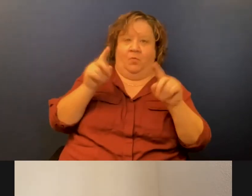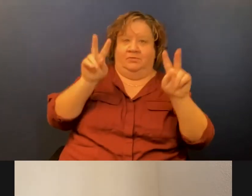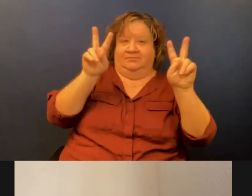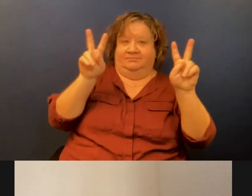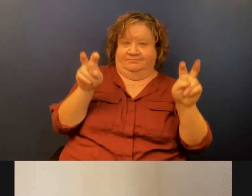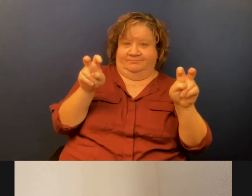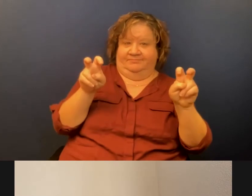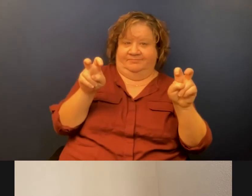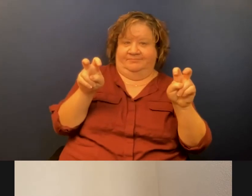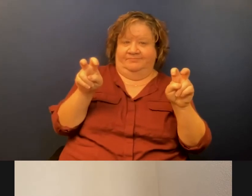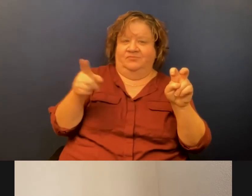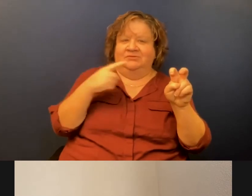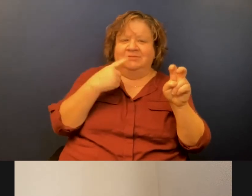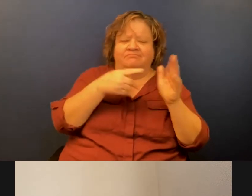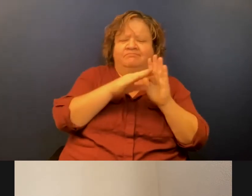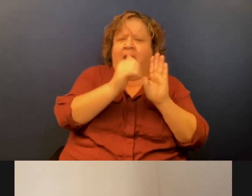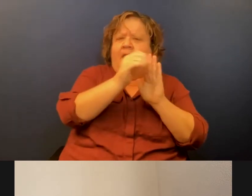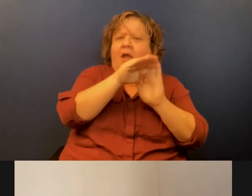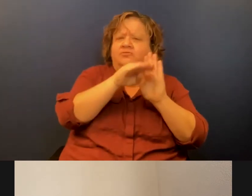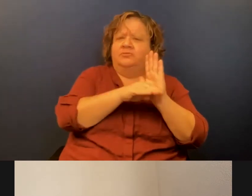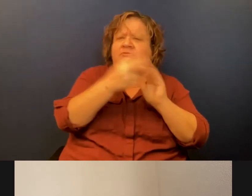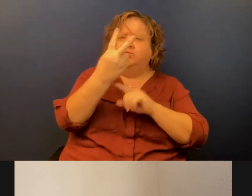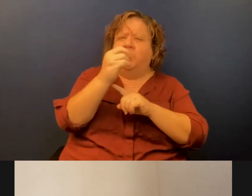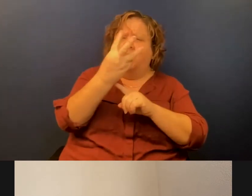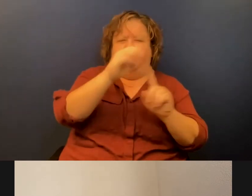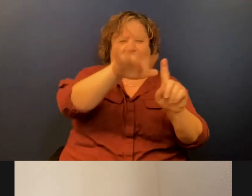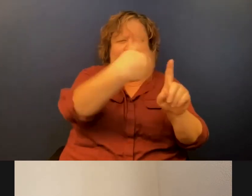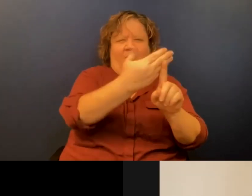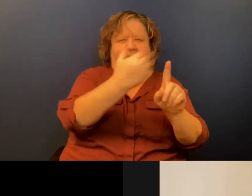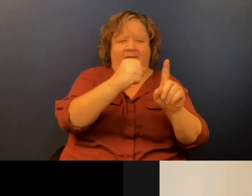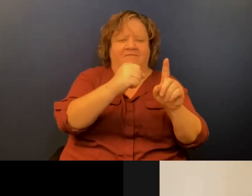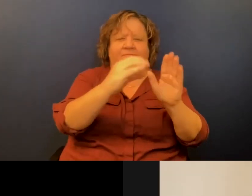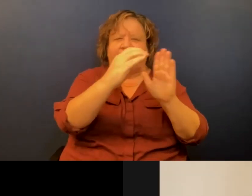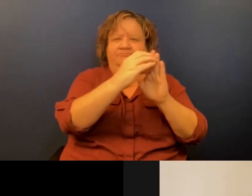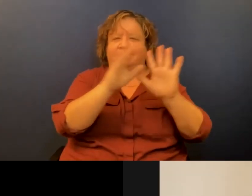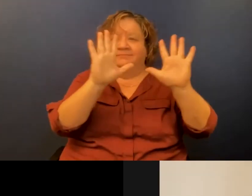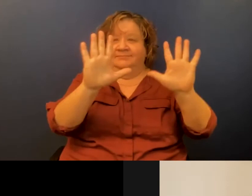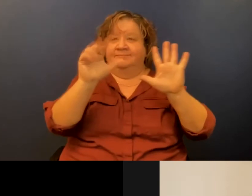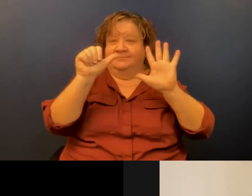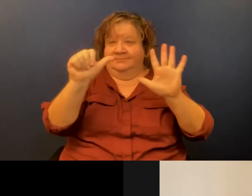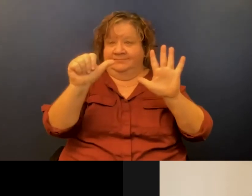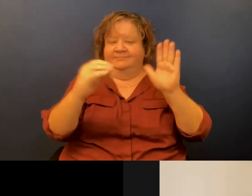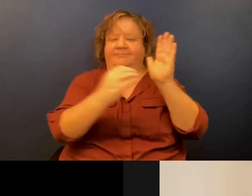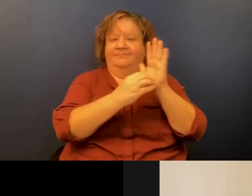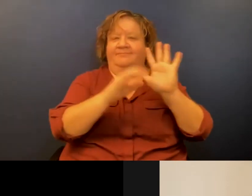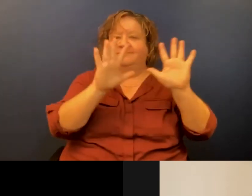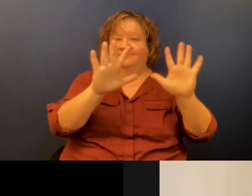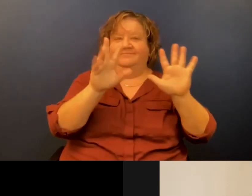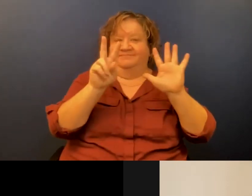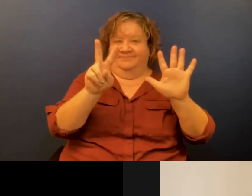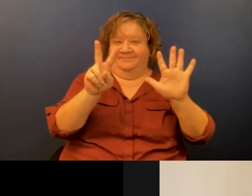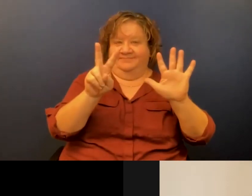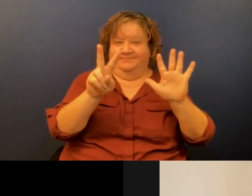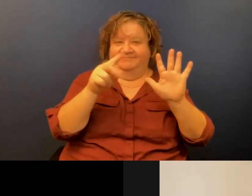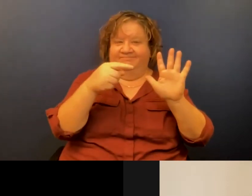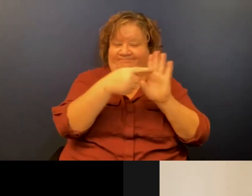out alliances, partnerships with the different social actors, in